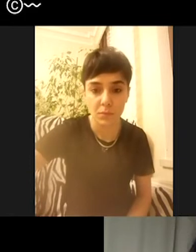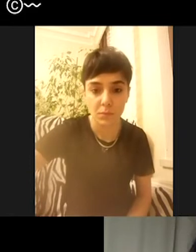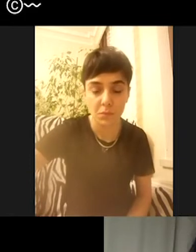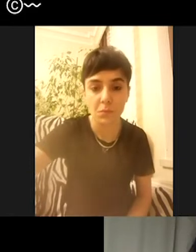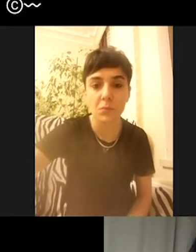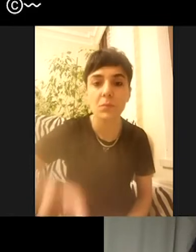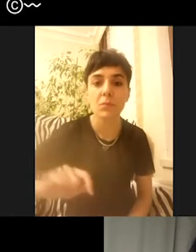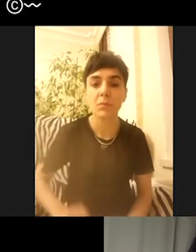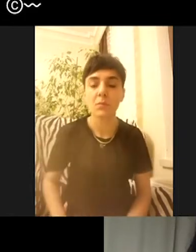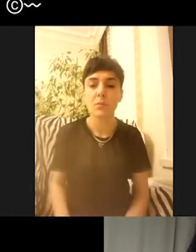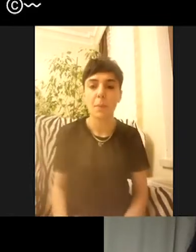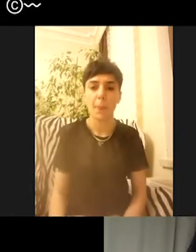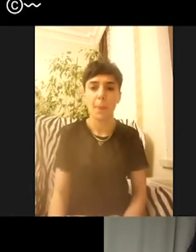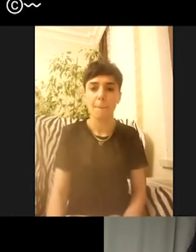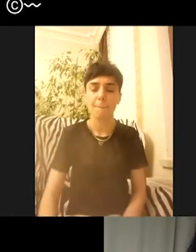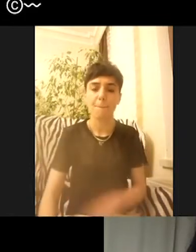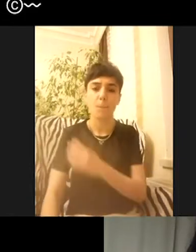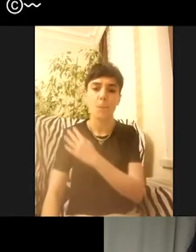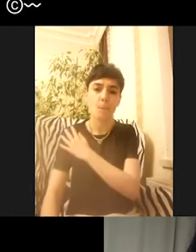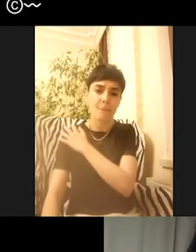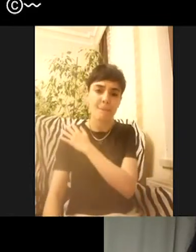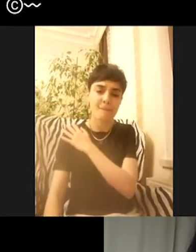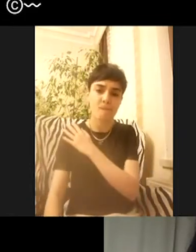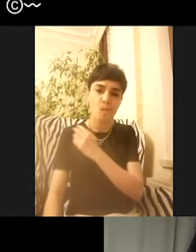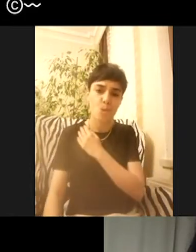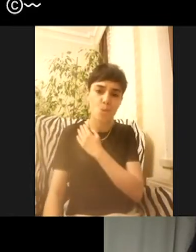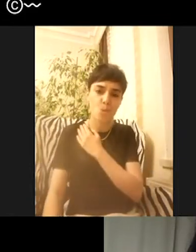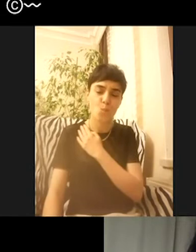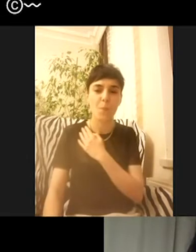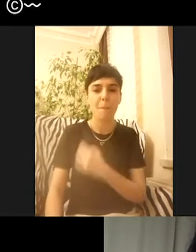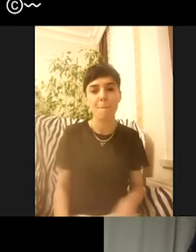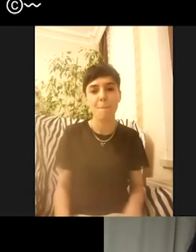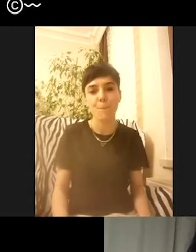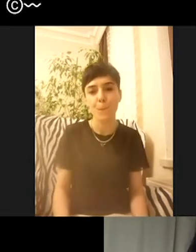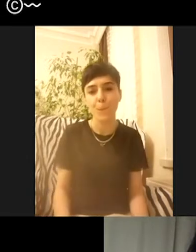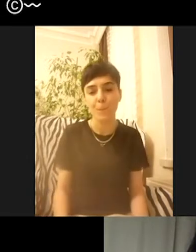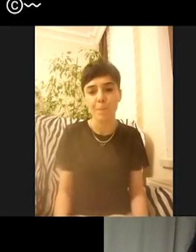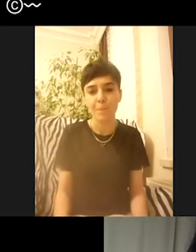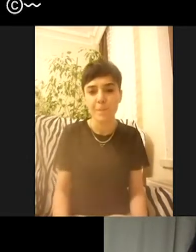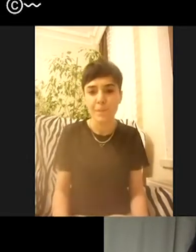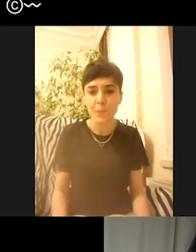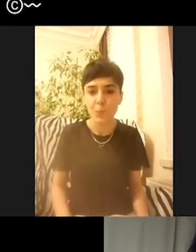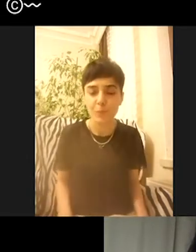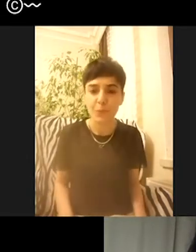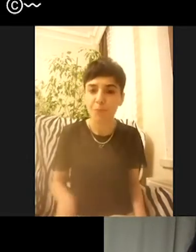the executive director of Maruf. Do you want to say what this is? Maybe we'll come to that later. Yeah. But